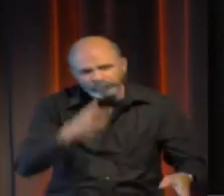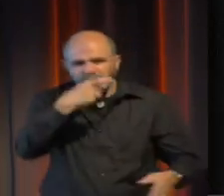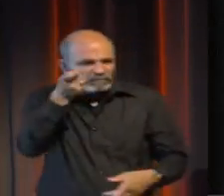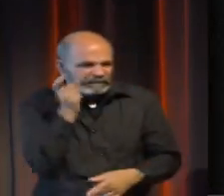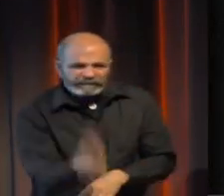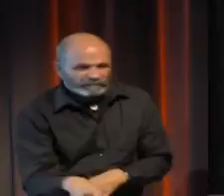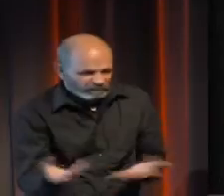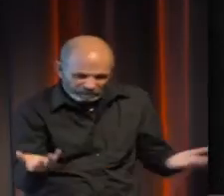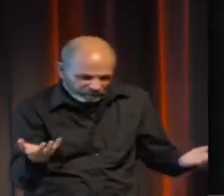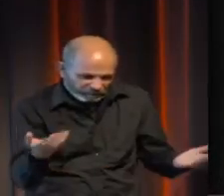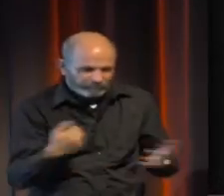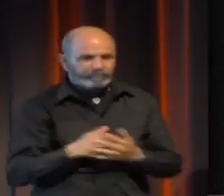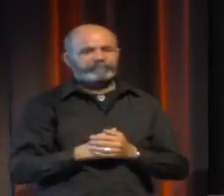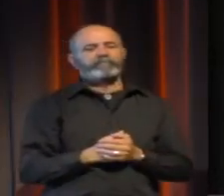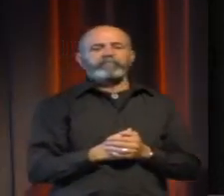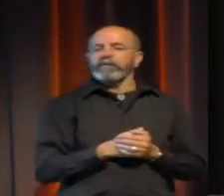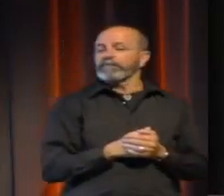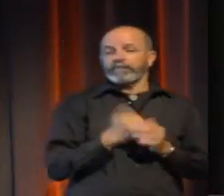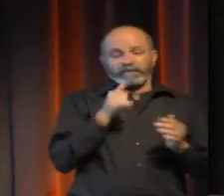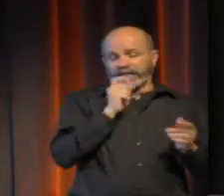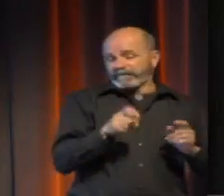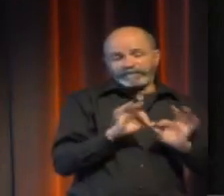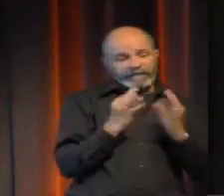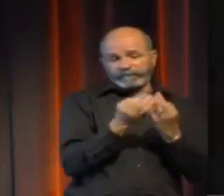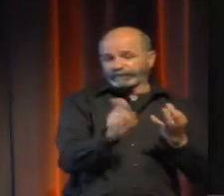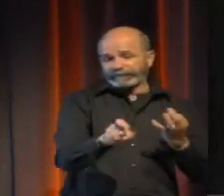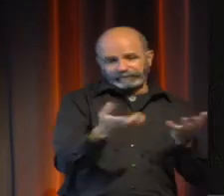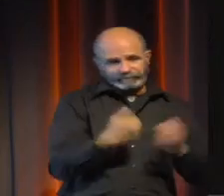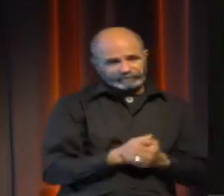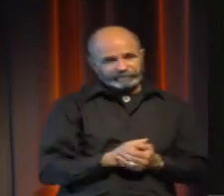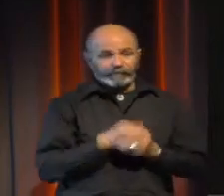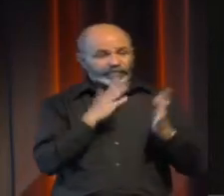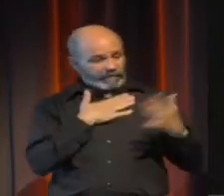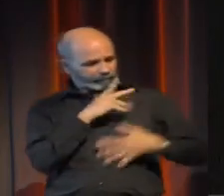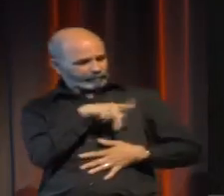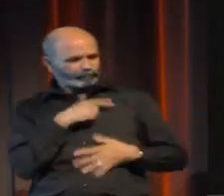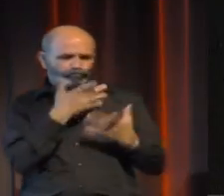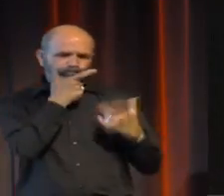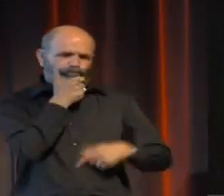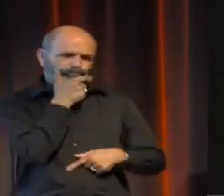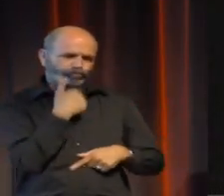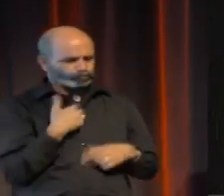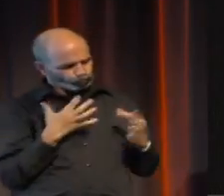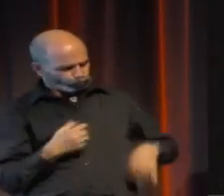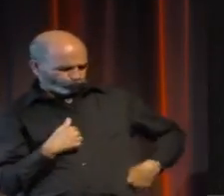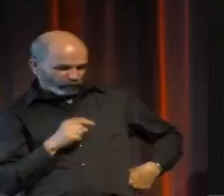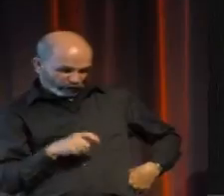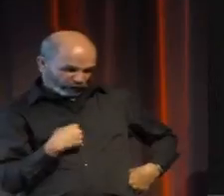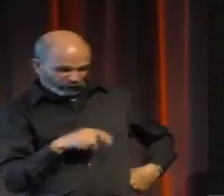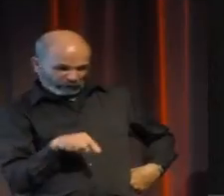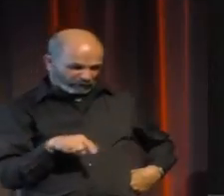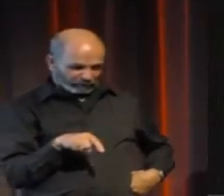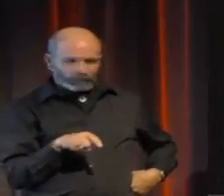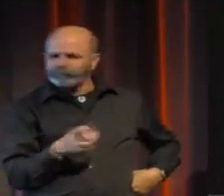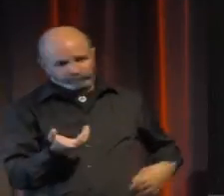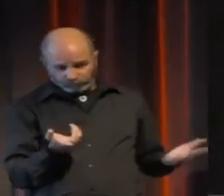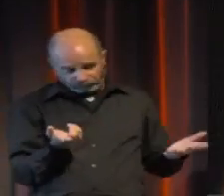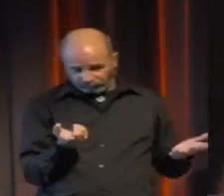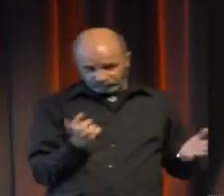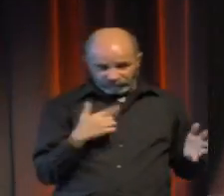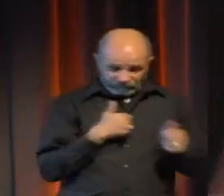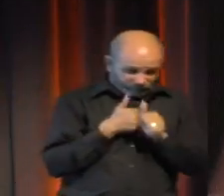good because family decisions are something extremely personal that someone shouldn't feel coerced into by society or by someone else's